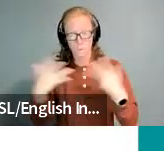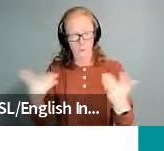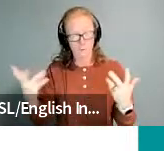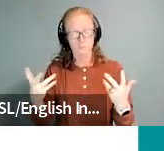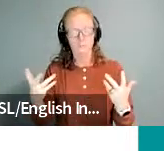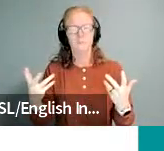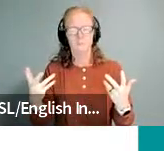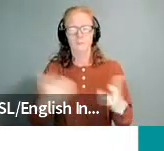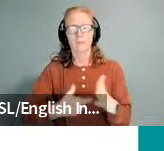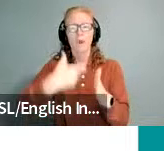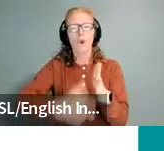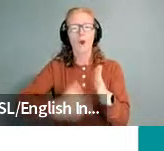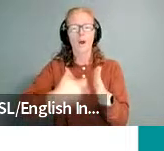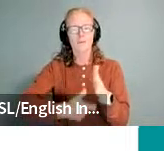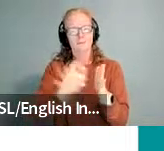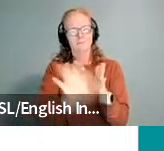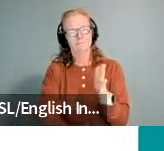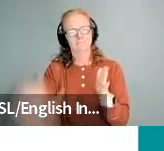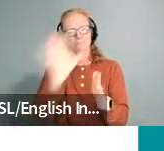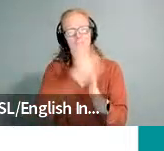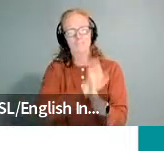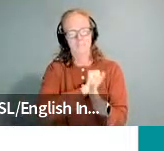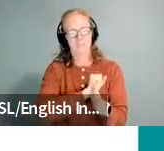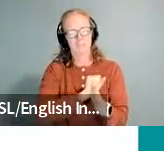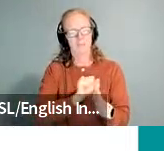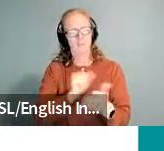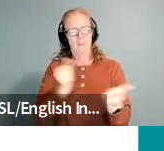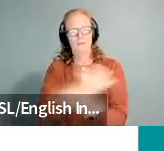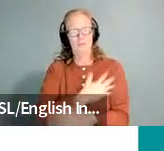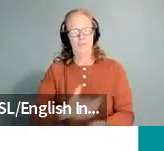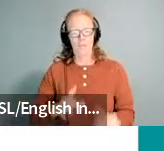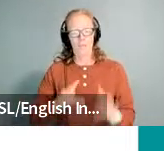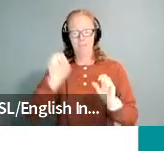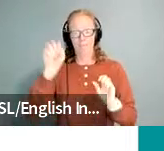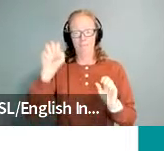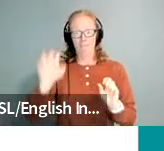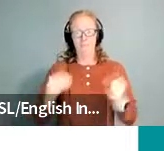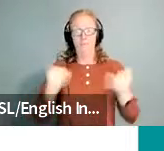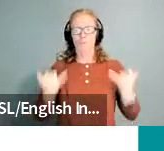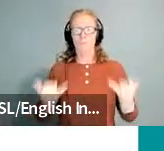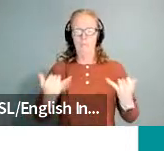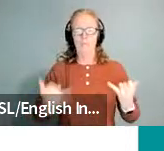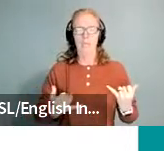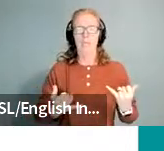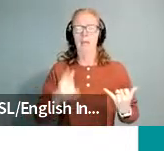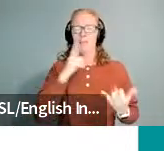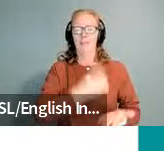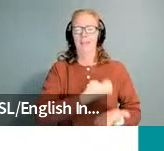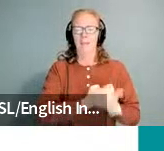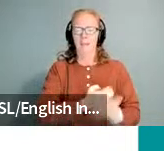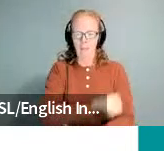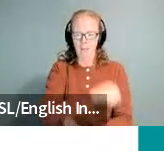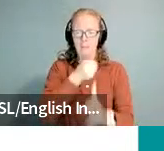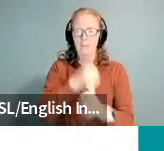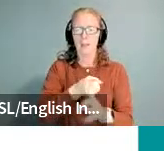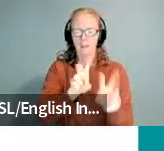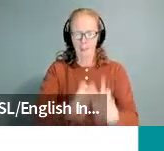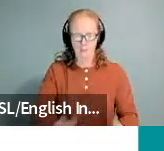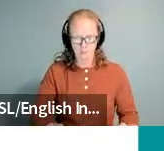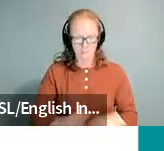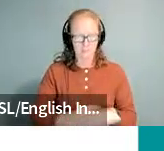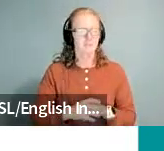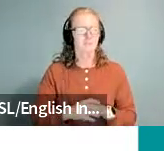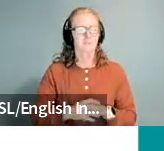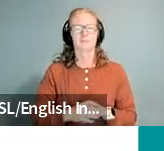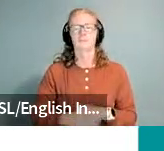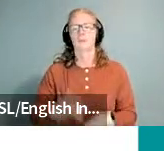the cost estimate, the information that you will hear today, the economic impact analysis. So